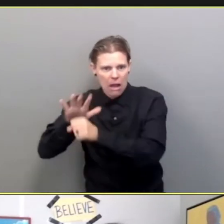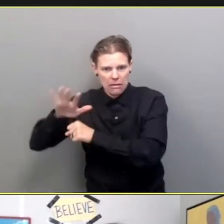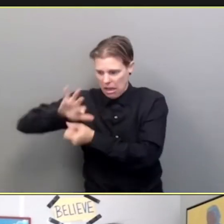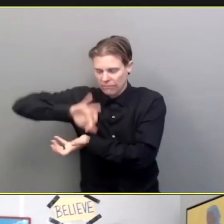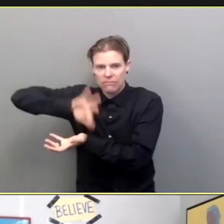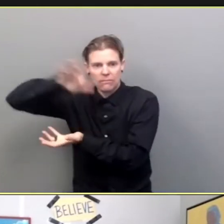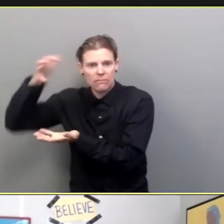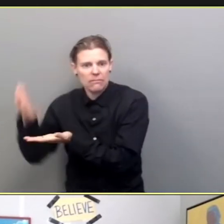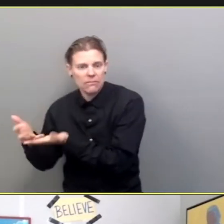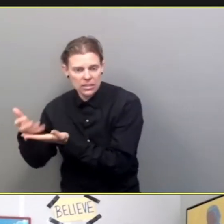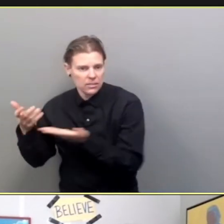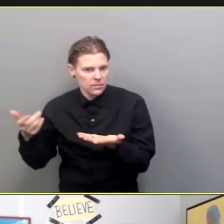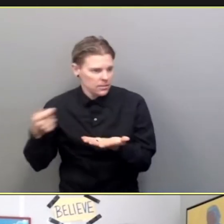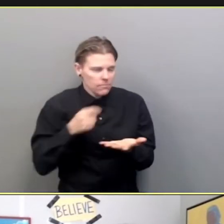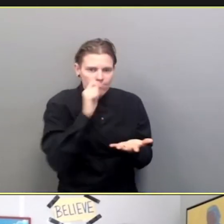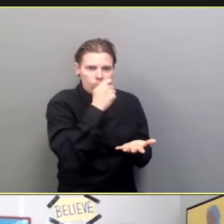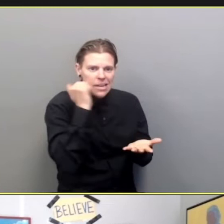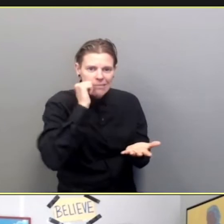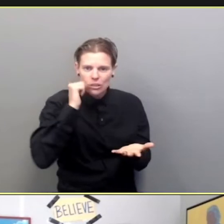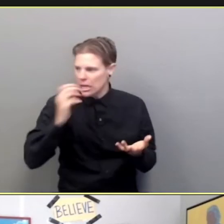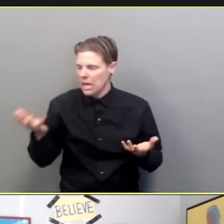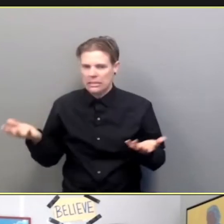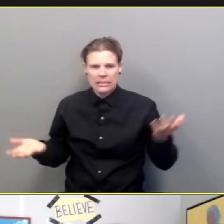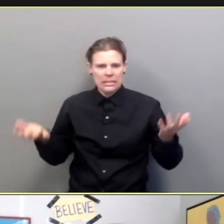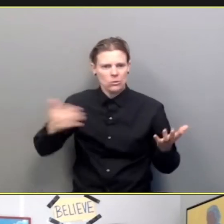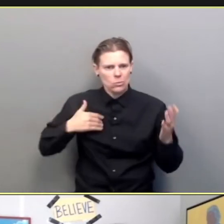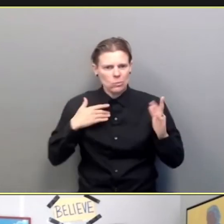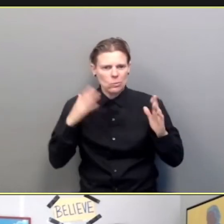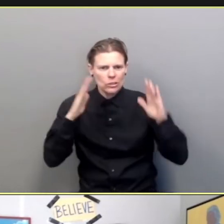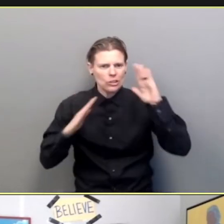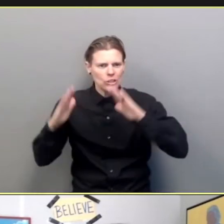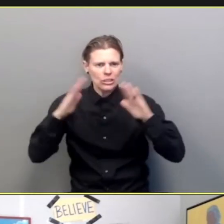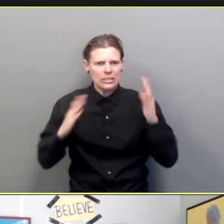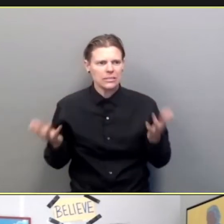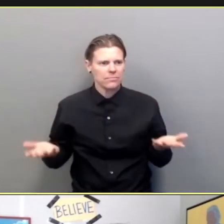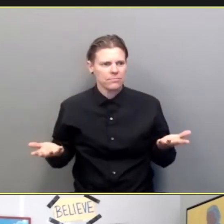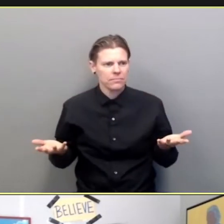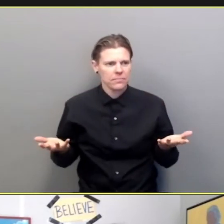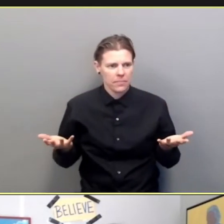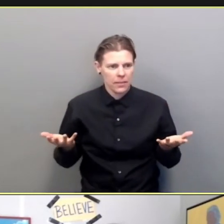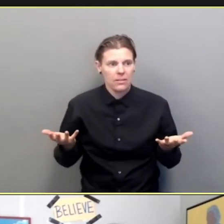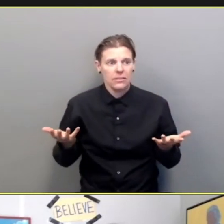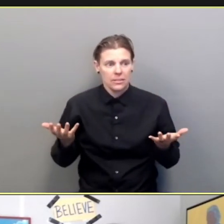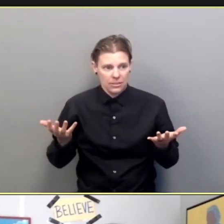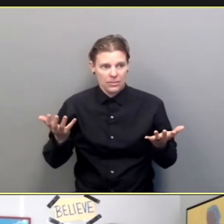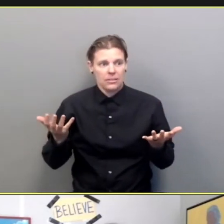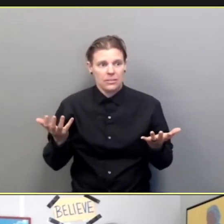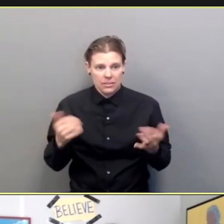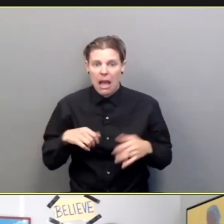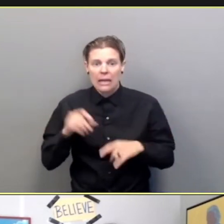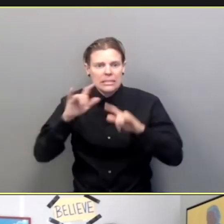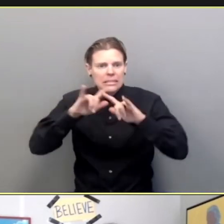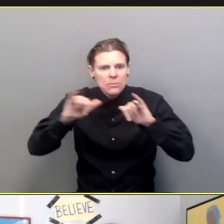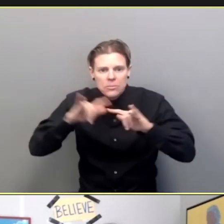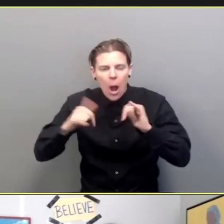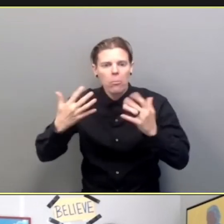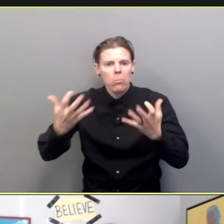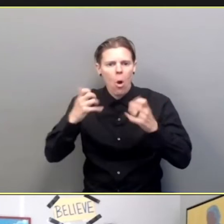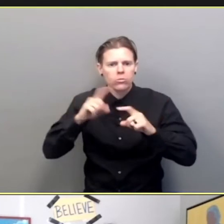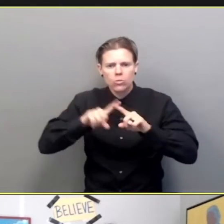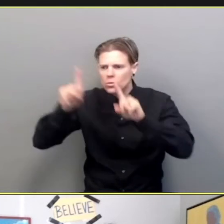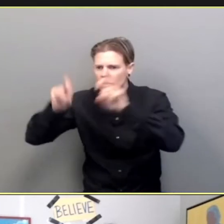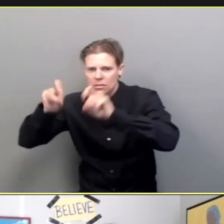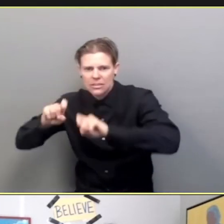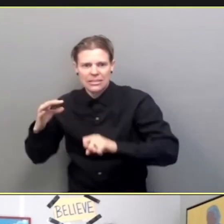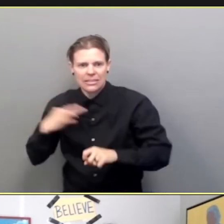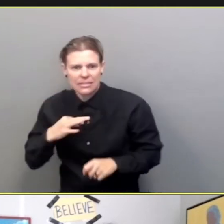requirements, as well as doing the surveillance testing for staff at the same time. Are you hearing this